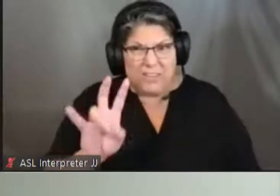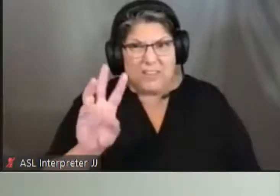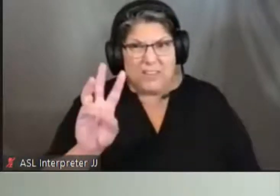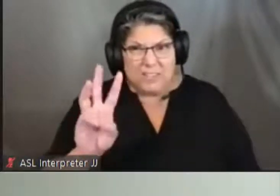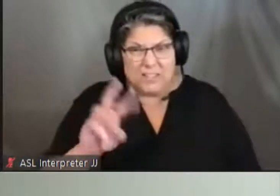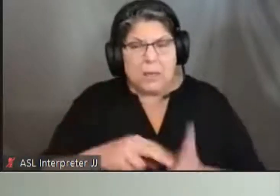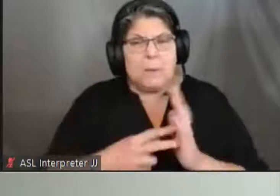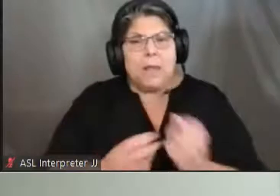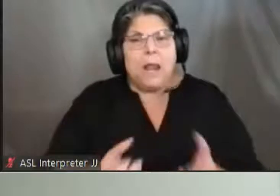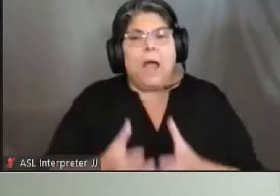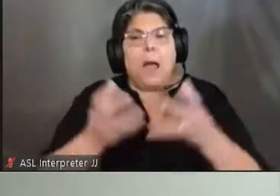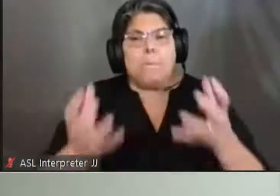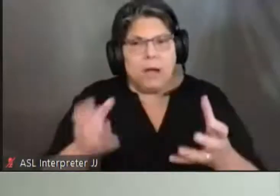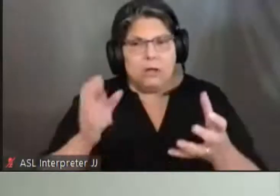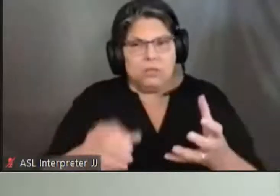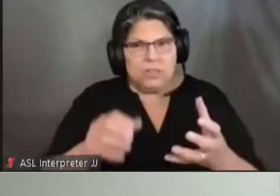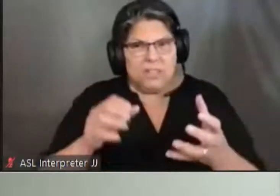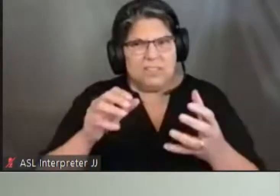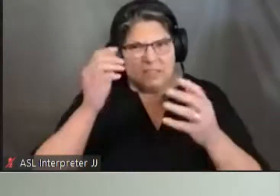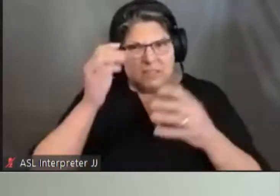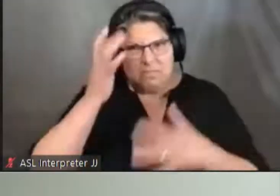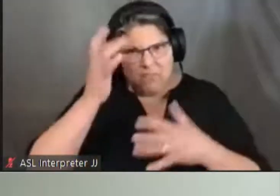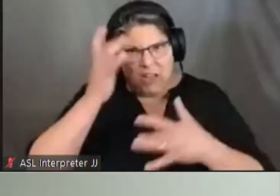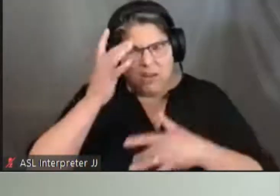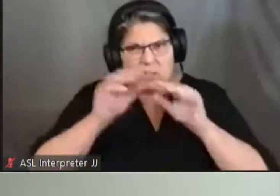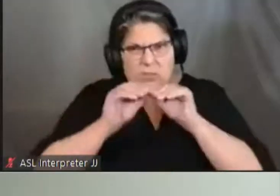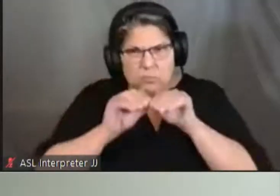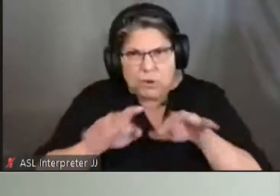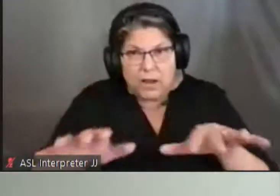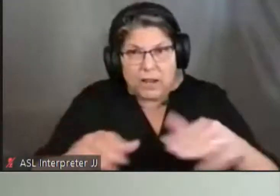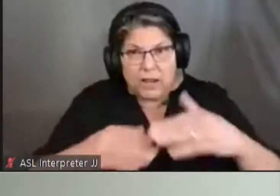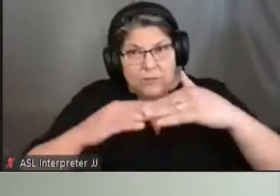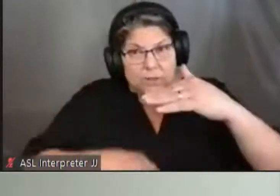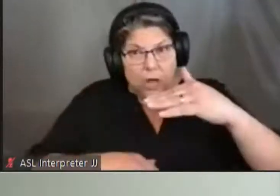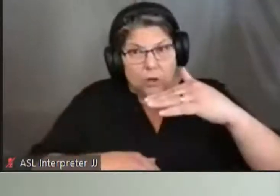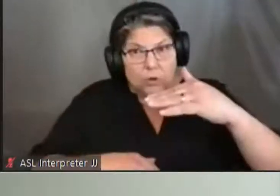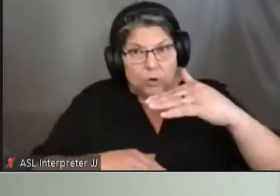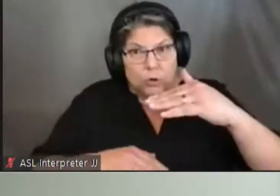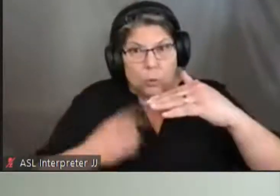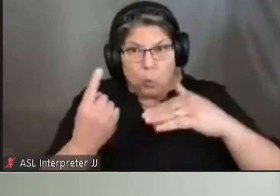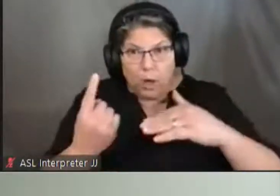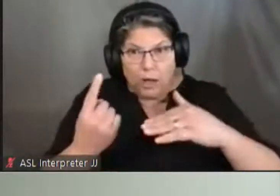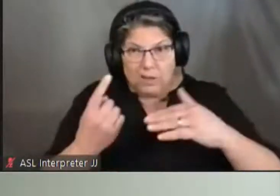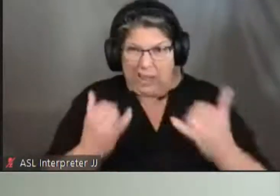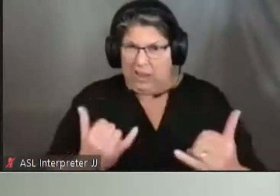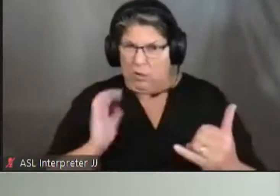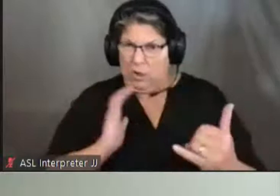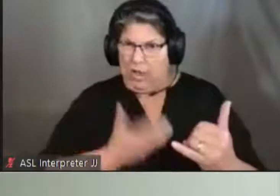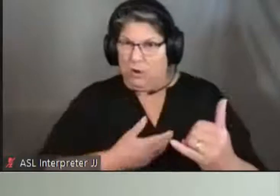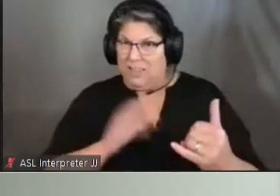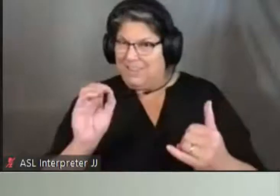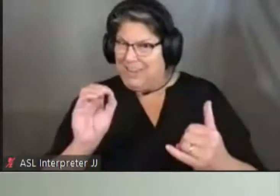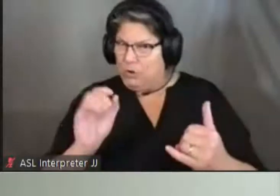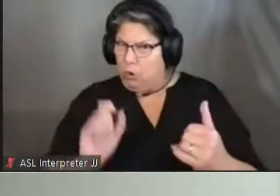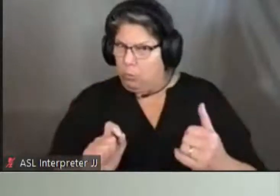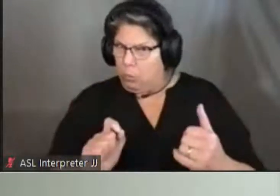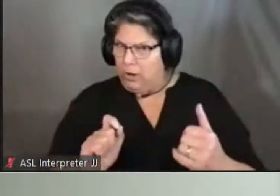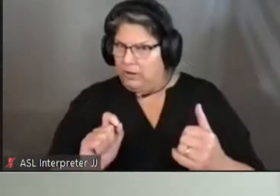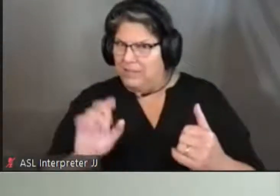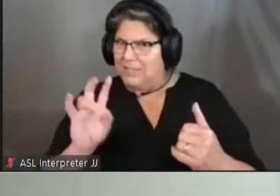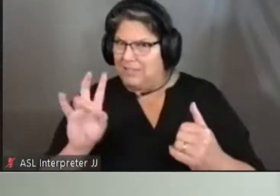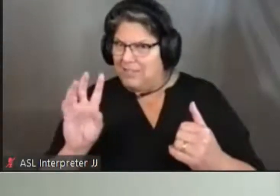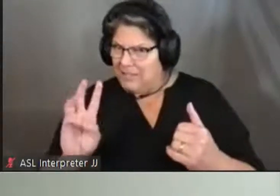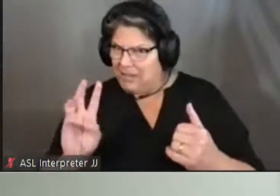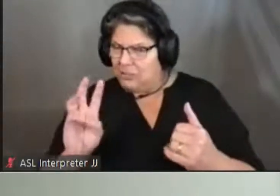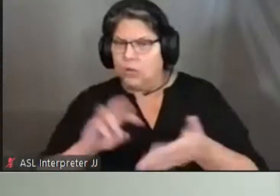this virus is spreading. When it's less than 1, then each person who has the infection